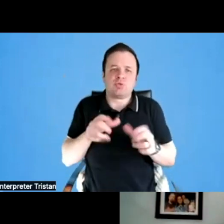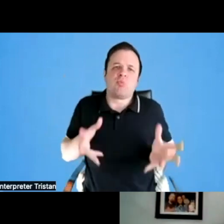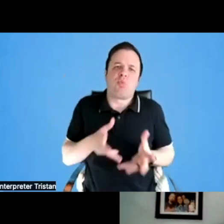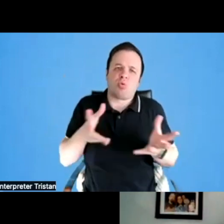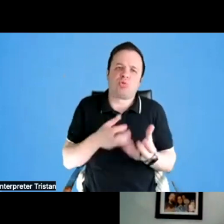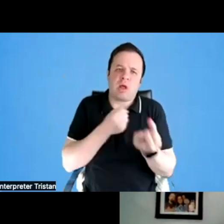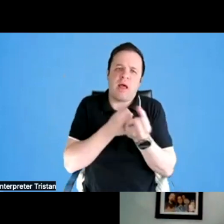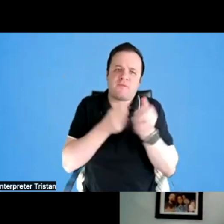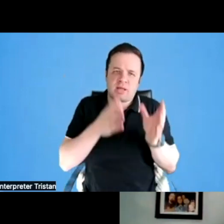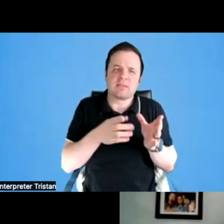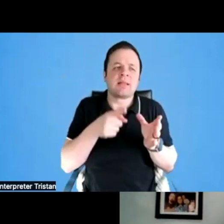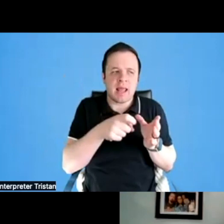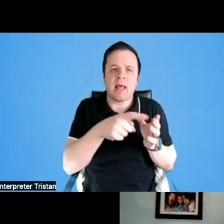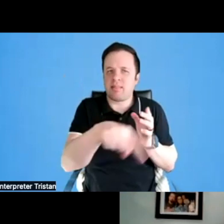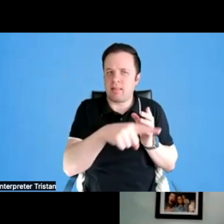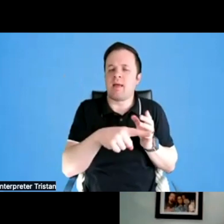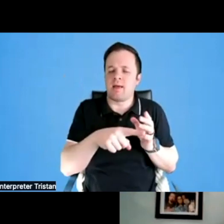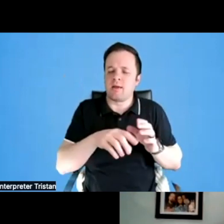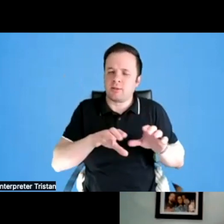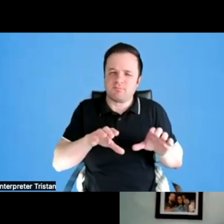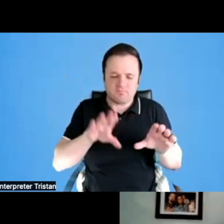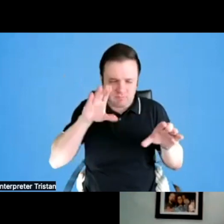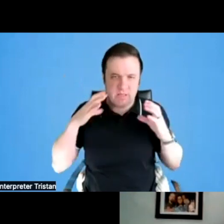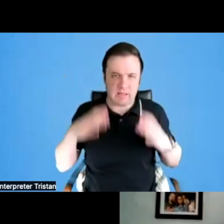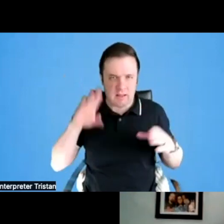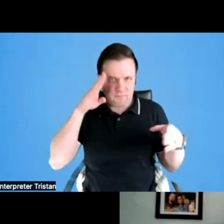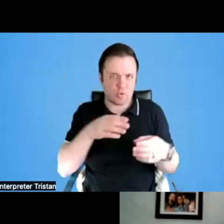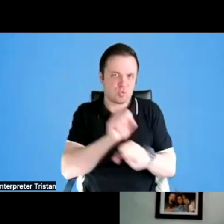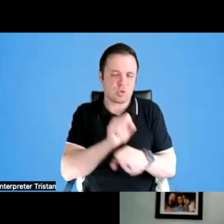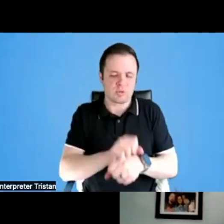to be able to do this kind of client-centered work.